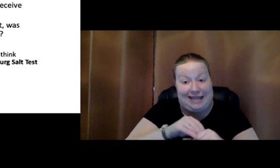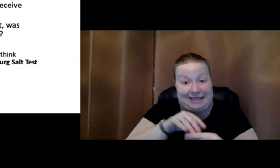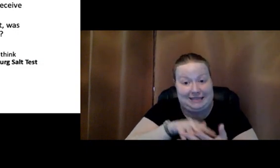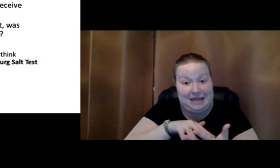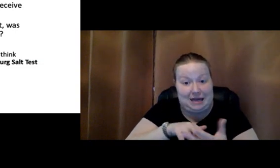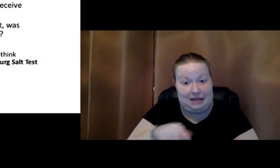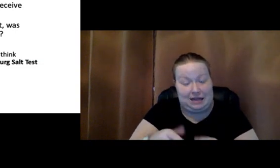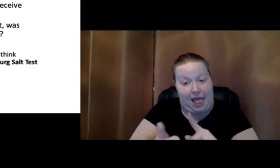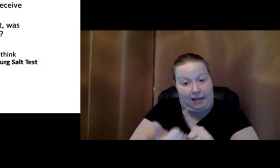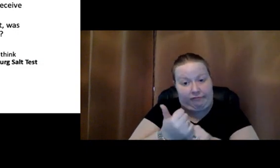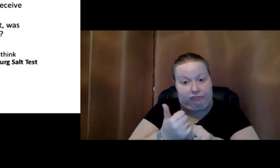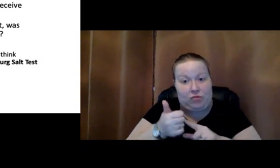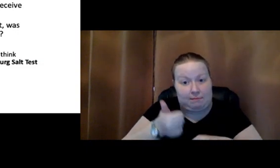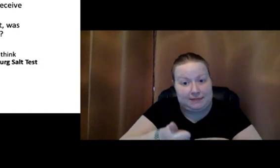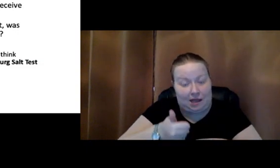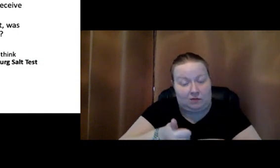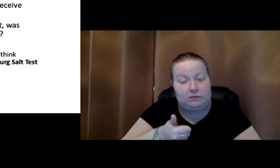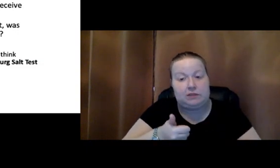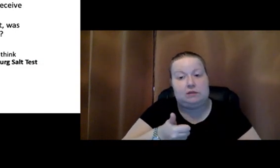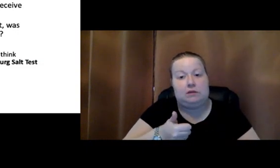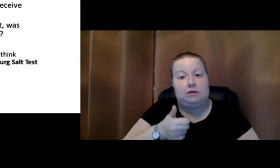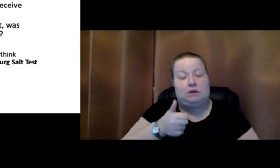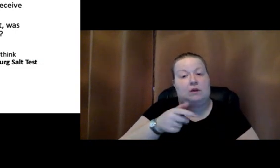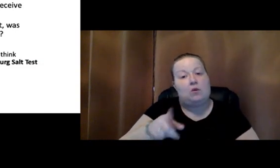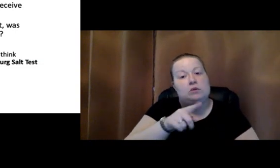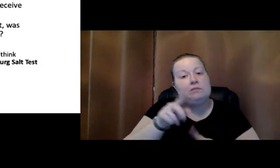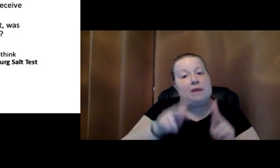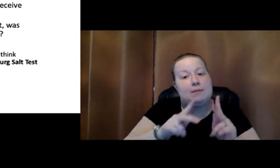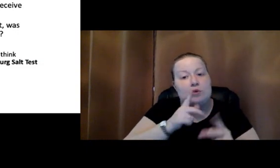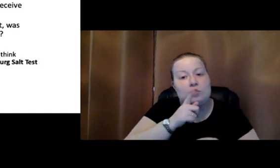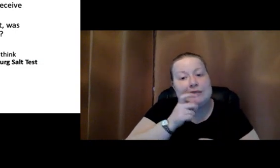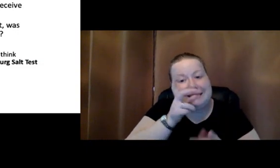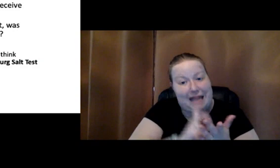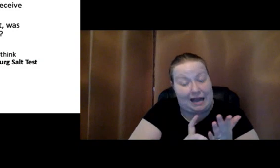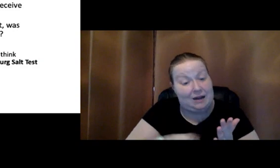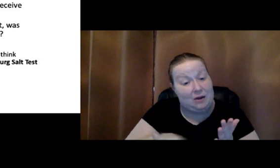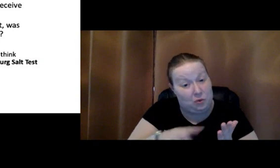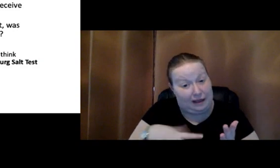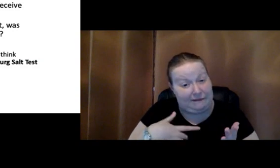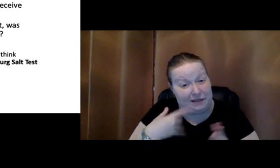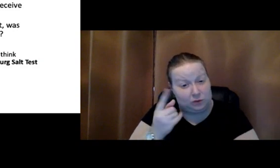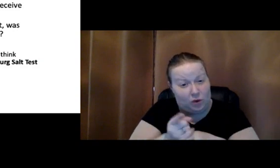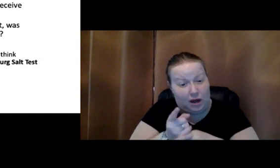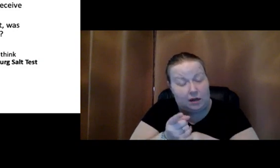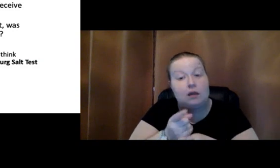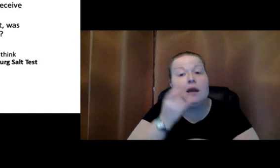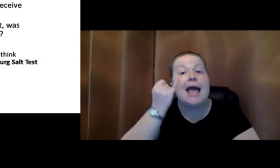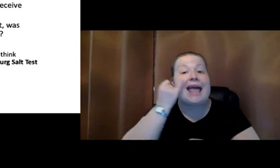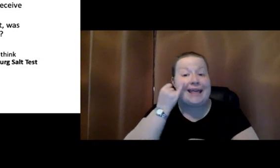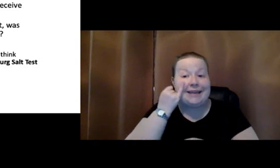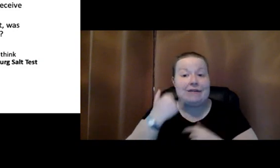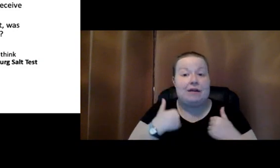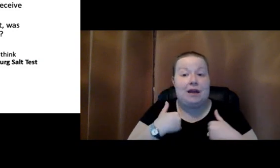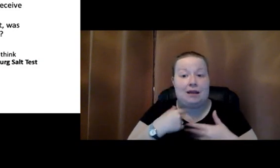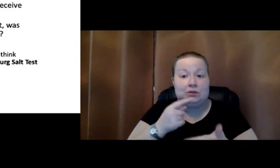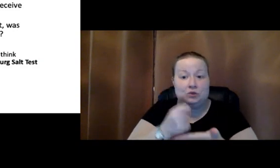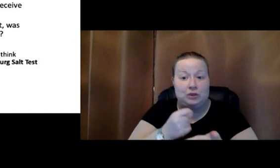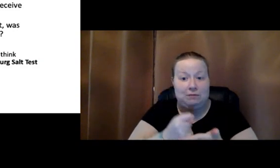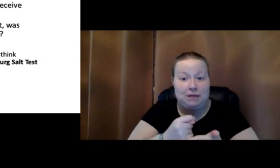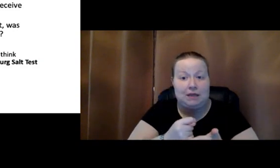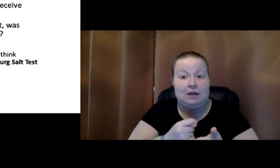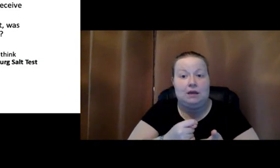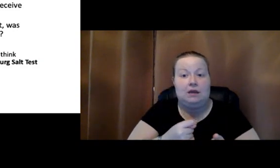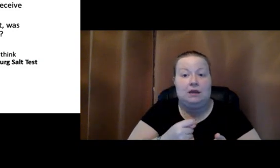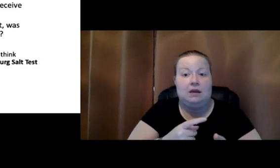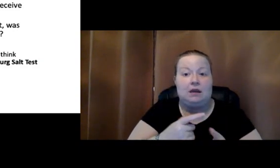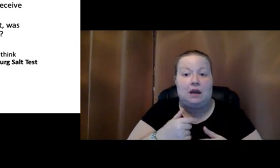that designed this thing, do they just think it's right? And then if there was a treatment, like I gave them some kind of technology or